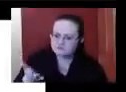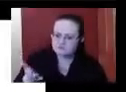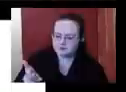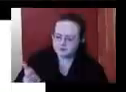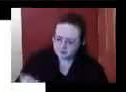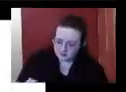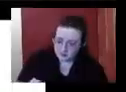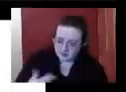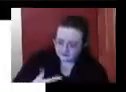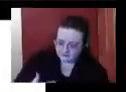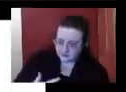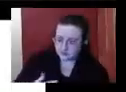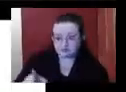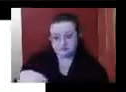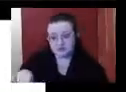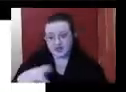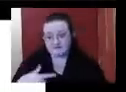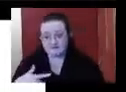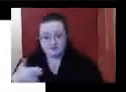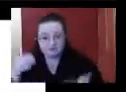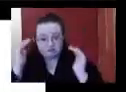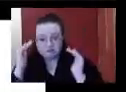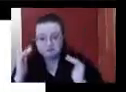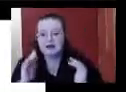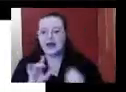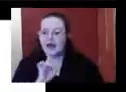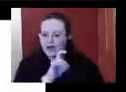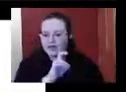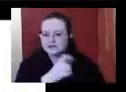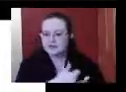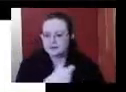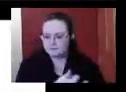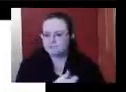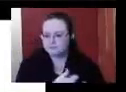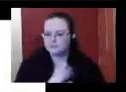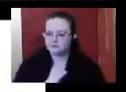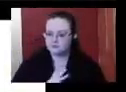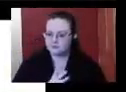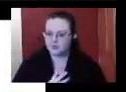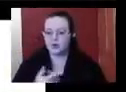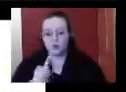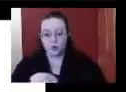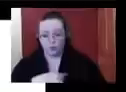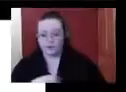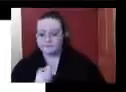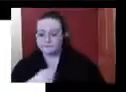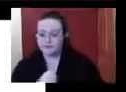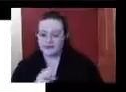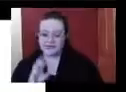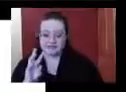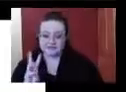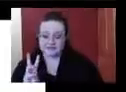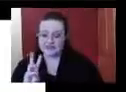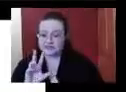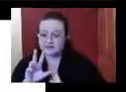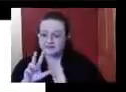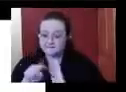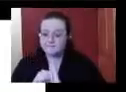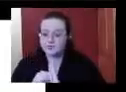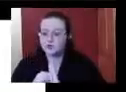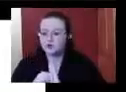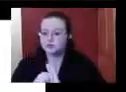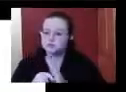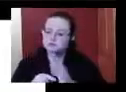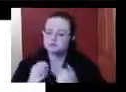need it. We have developed 6 short animated videos on common public health measures to help you review